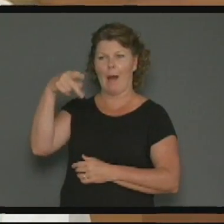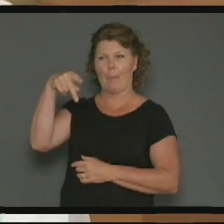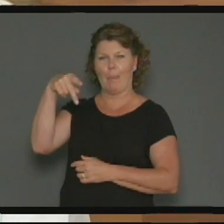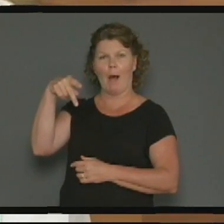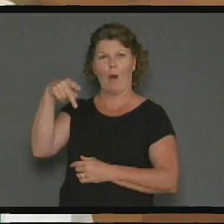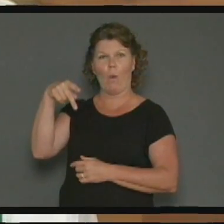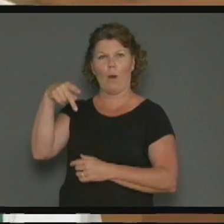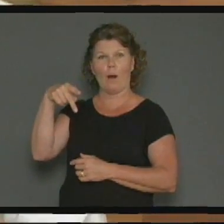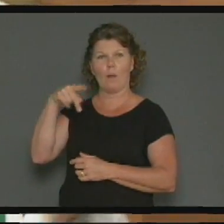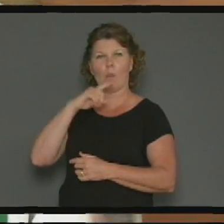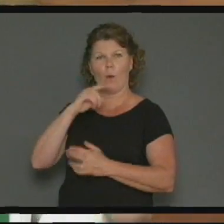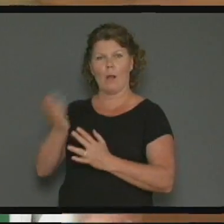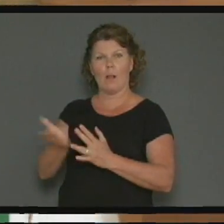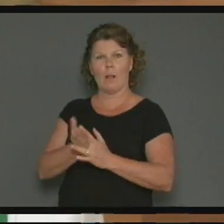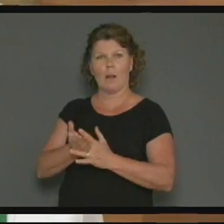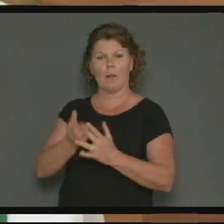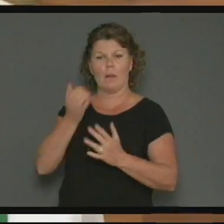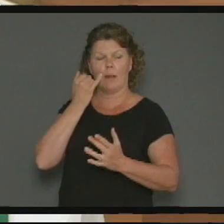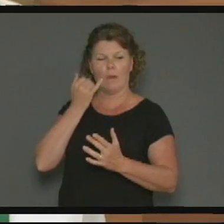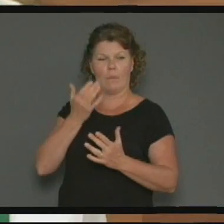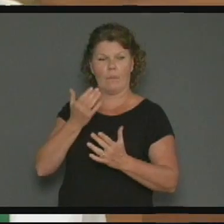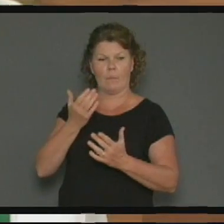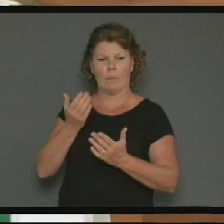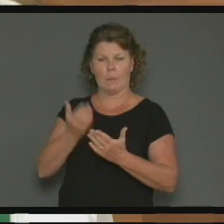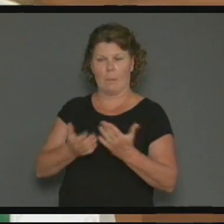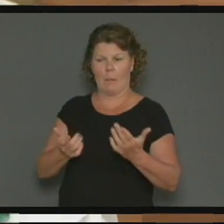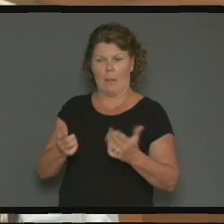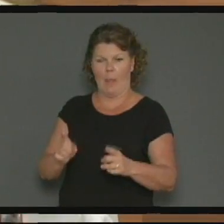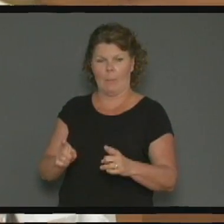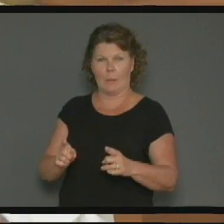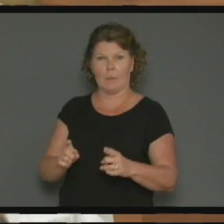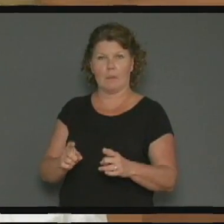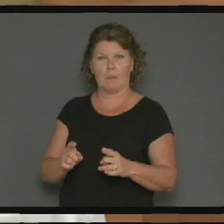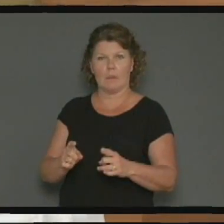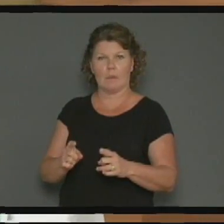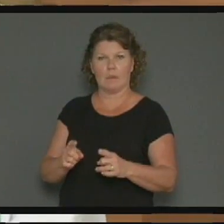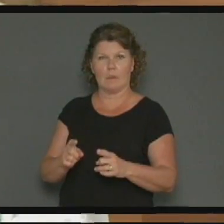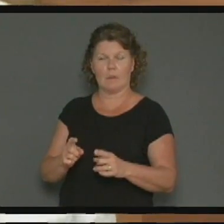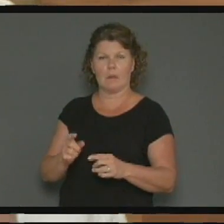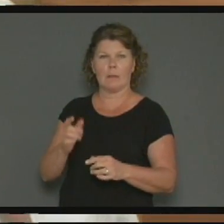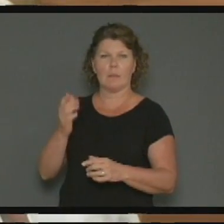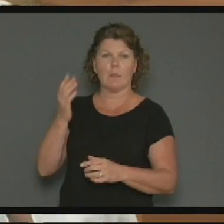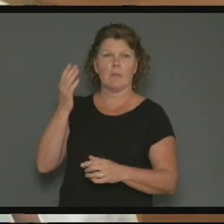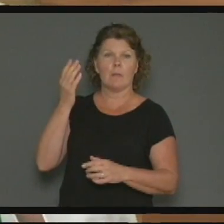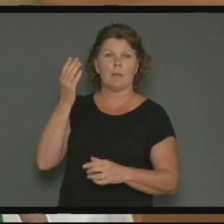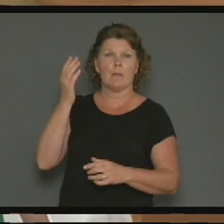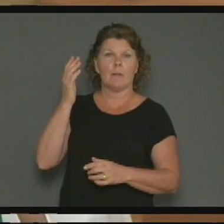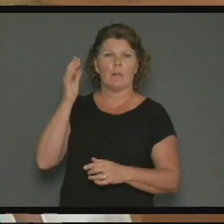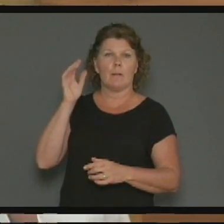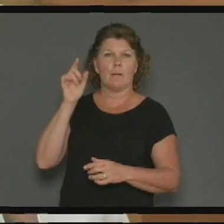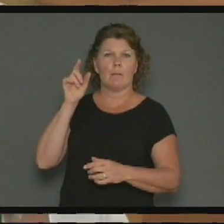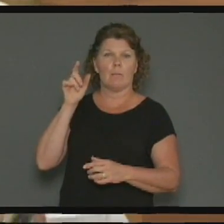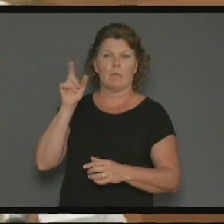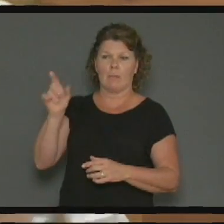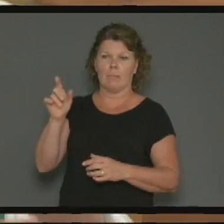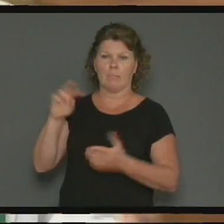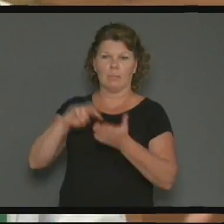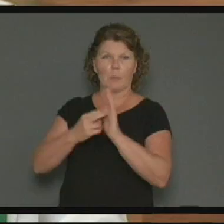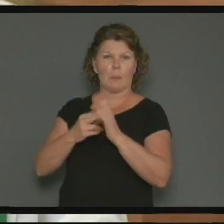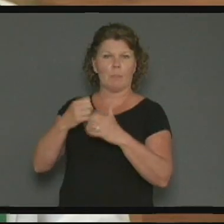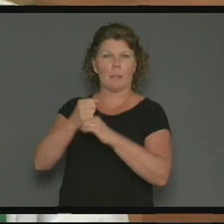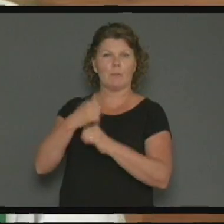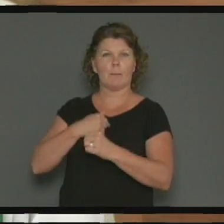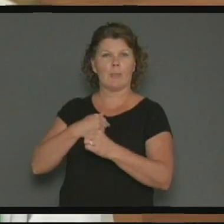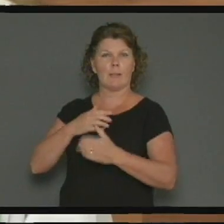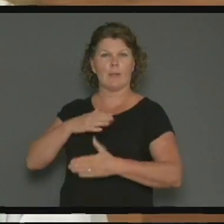our lives when things are going good, and who exists for the sole purpose of making me happy and